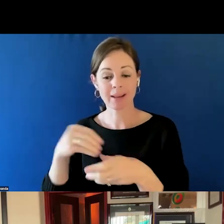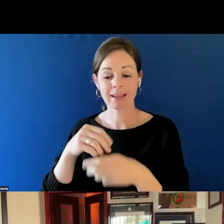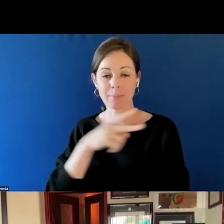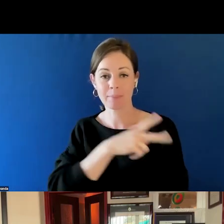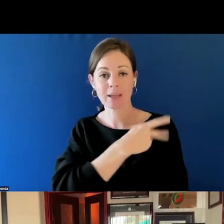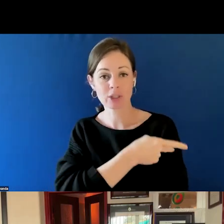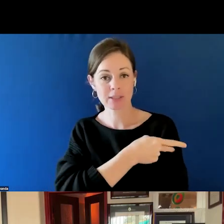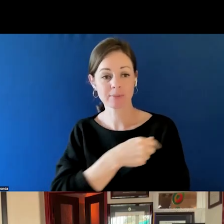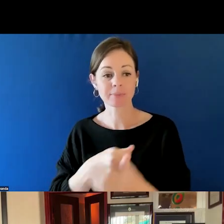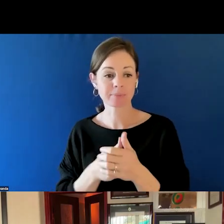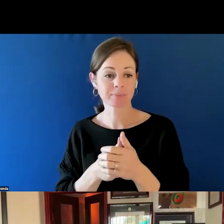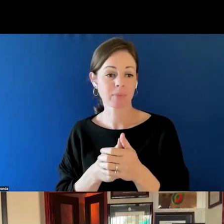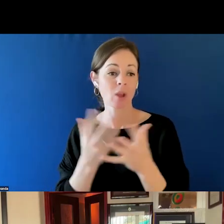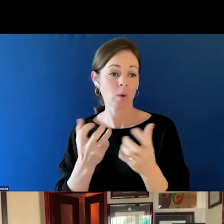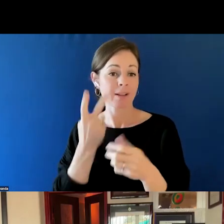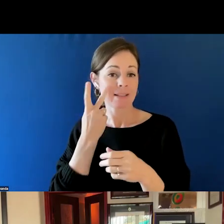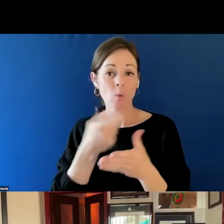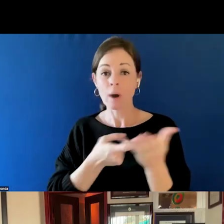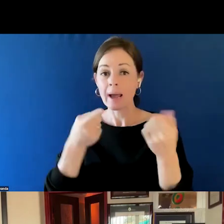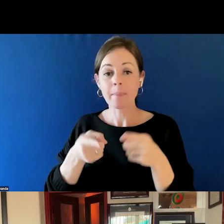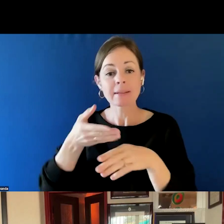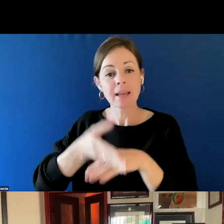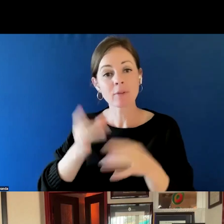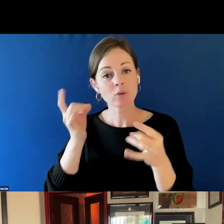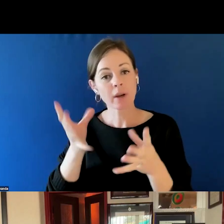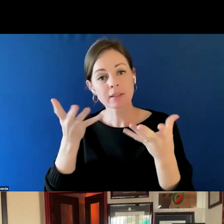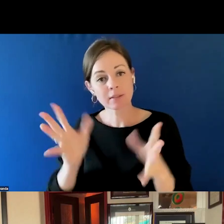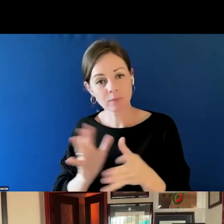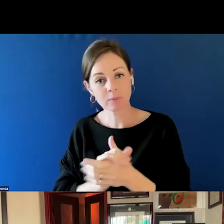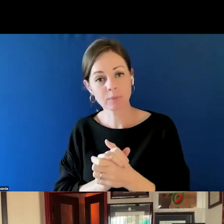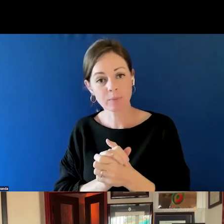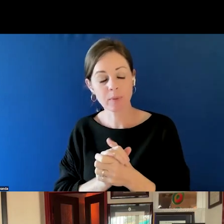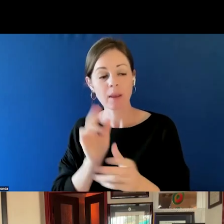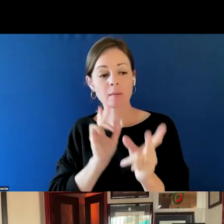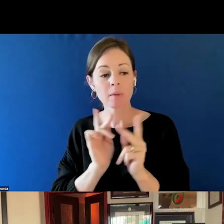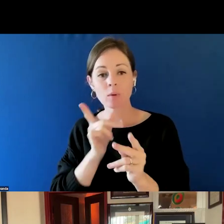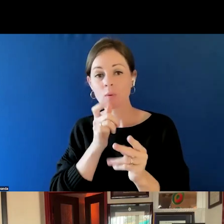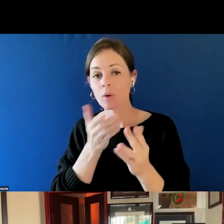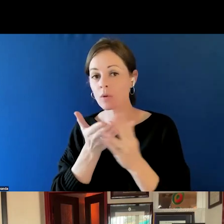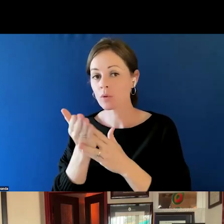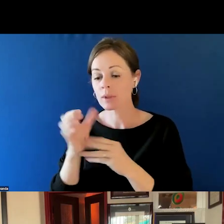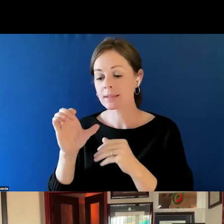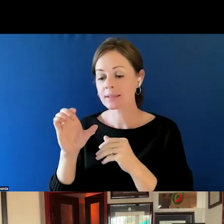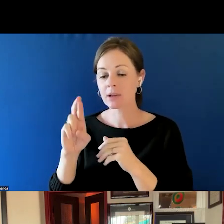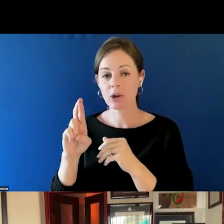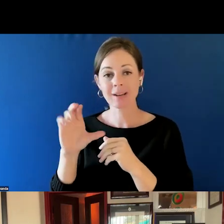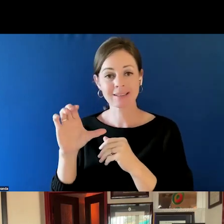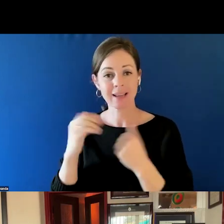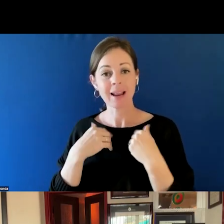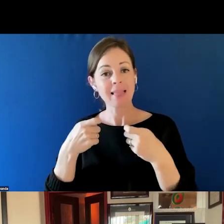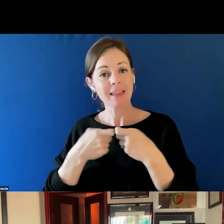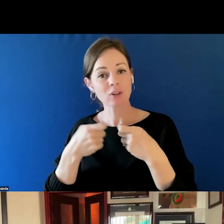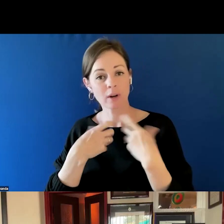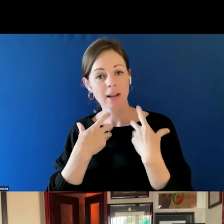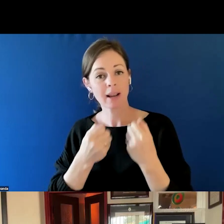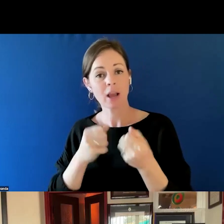Then we wanted to see, well, what happens after the crisis? And so for the people that went through the CRC, we had electronic health record data